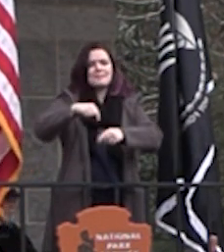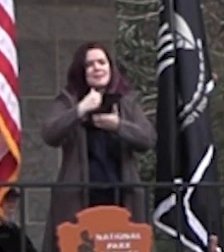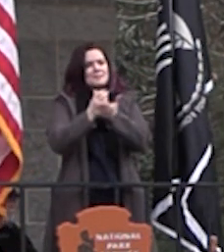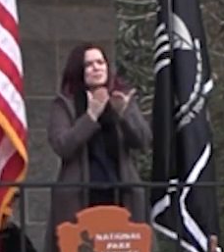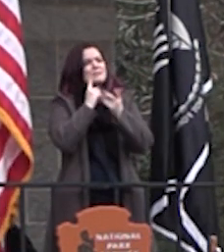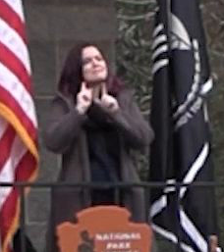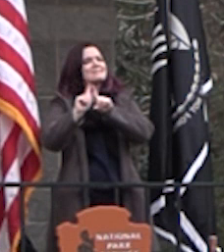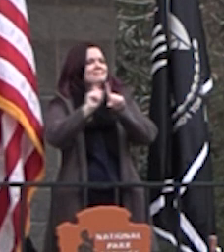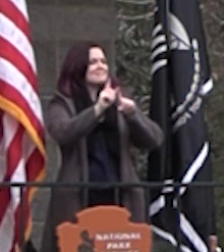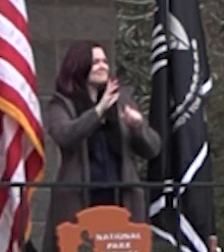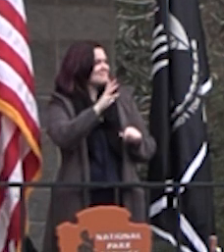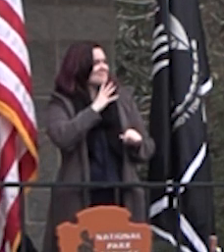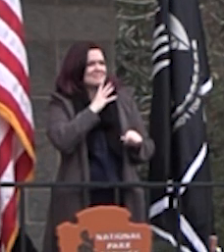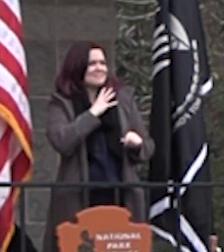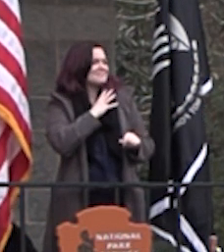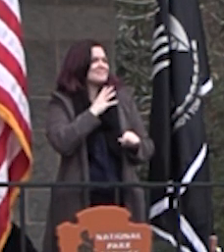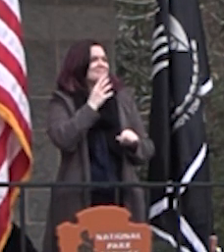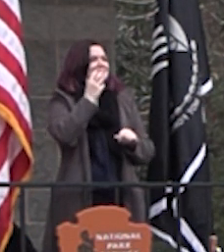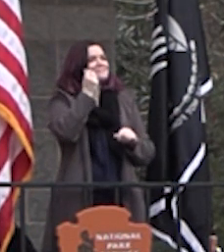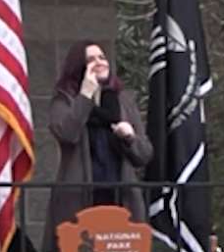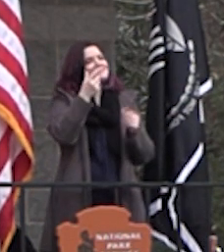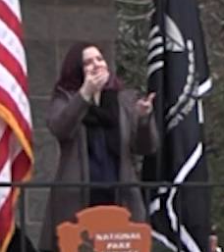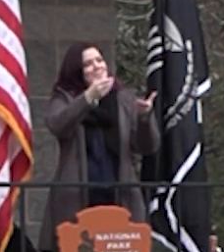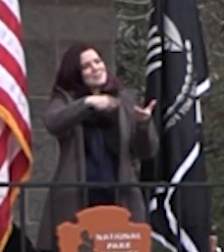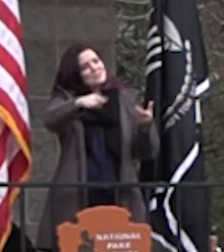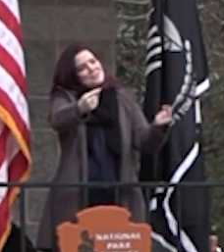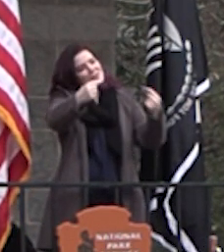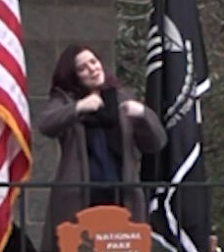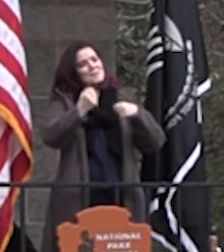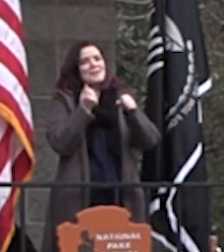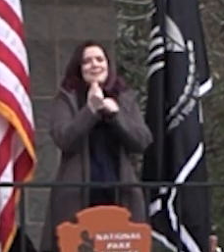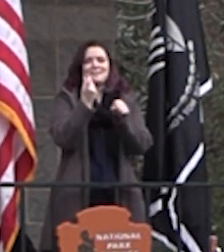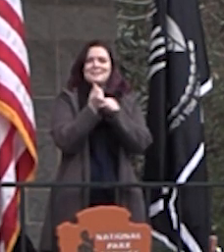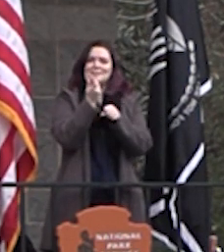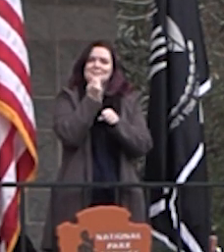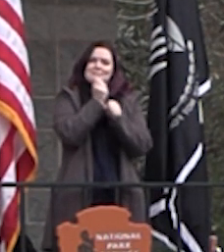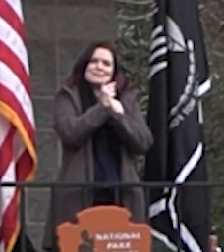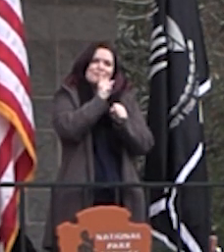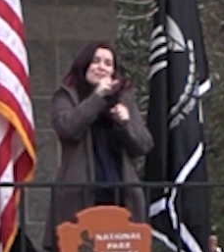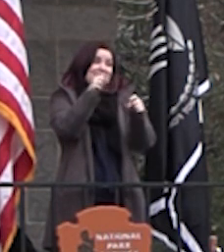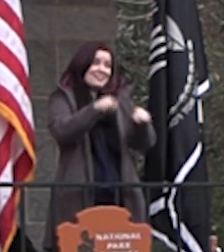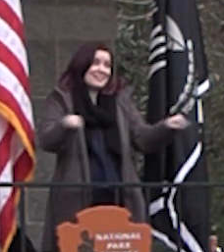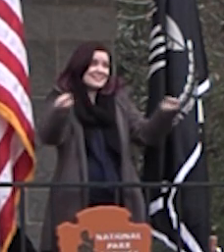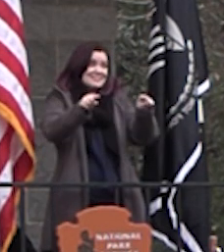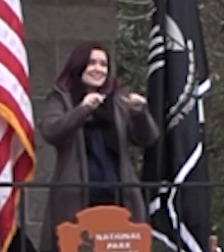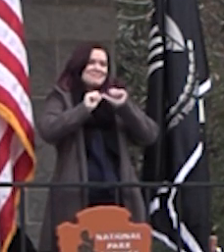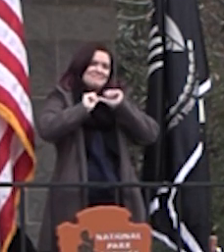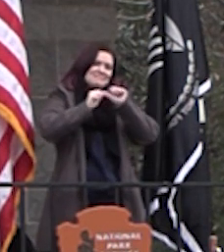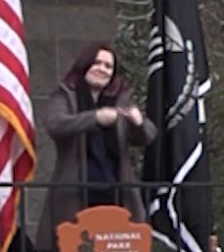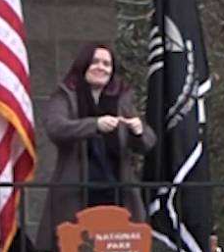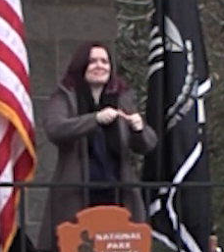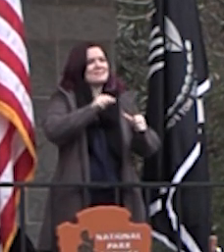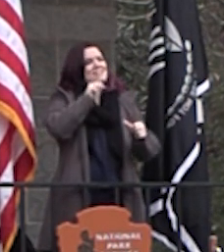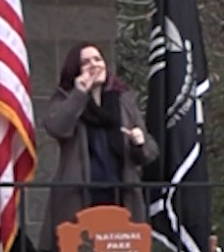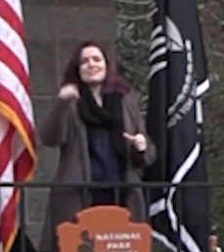I'd invite you to join us each and every year to make sure this continues on, that it's not just a